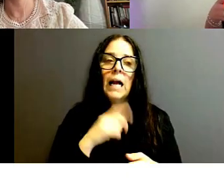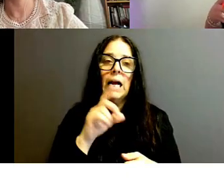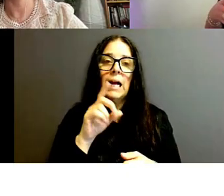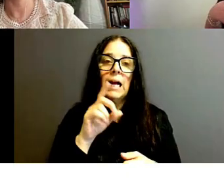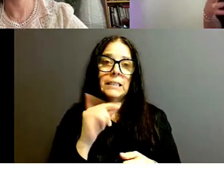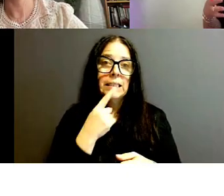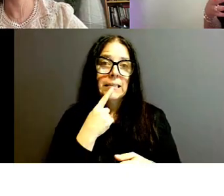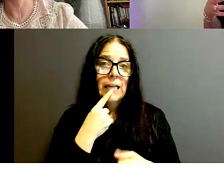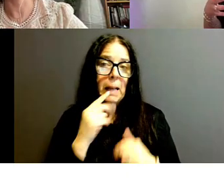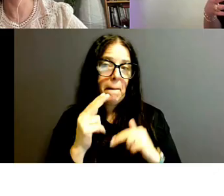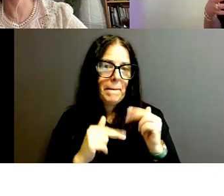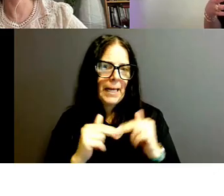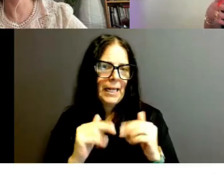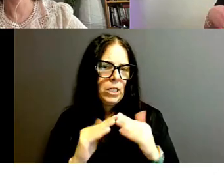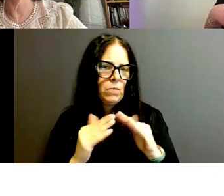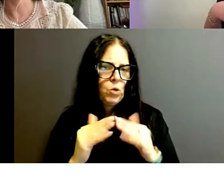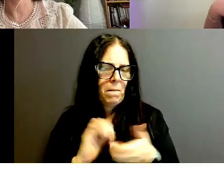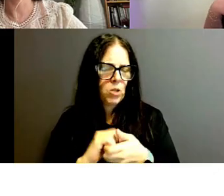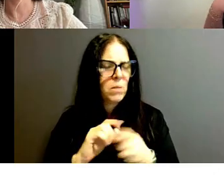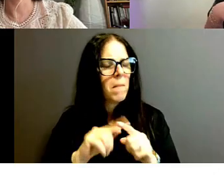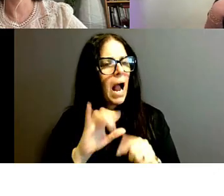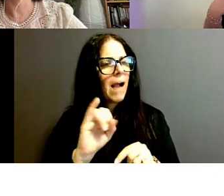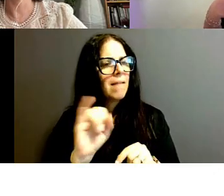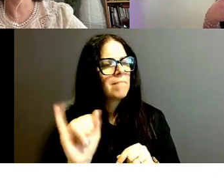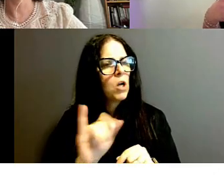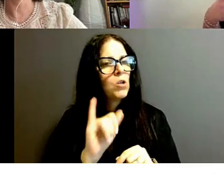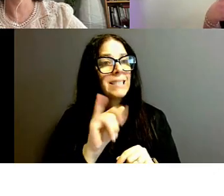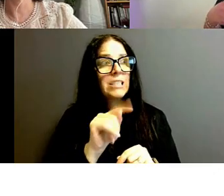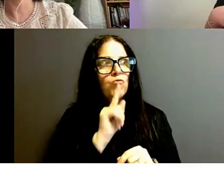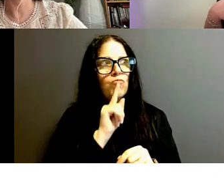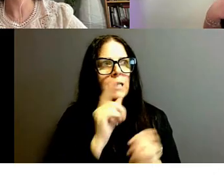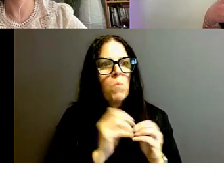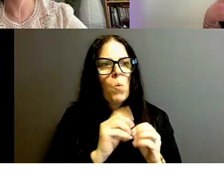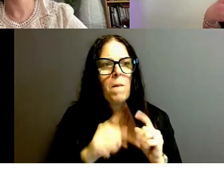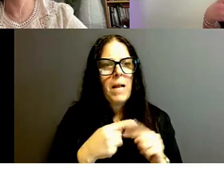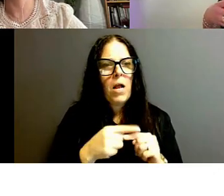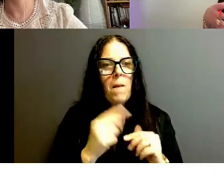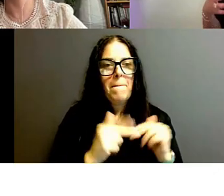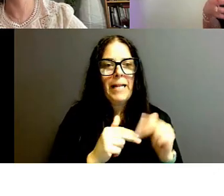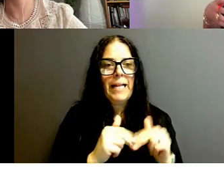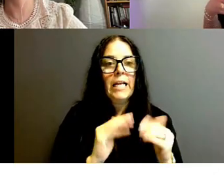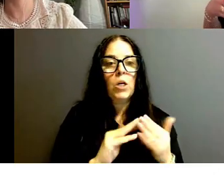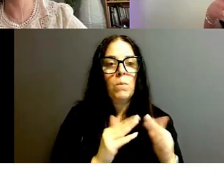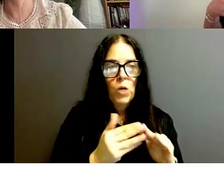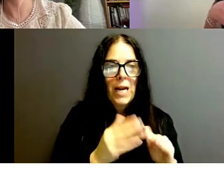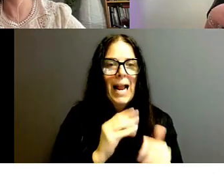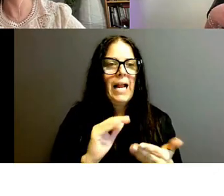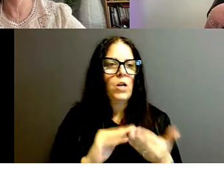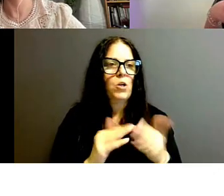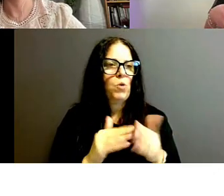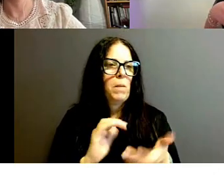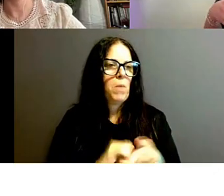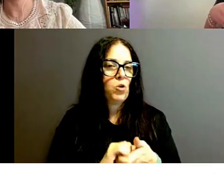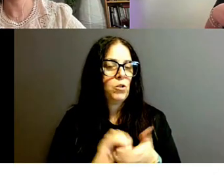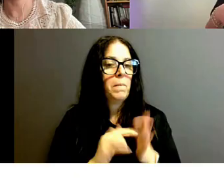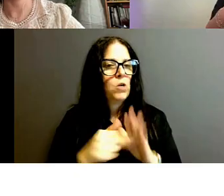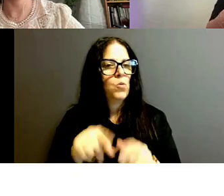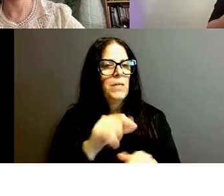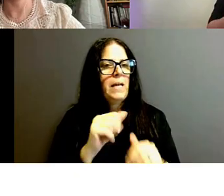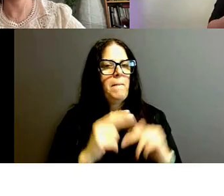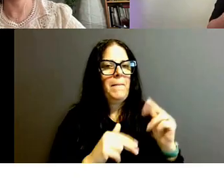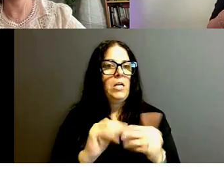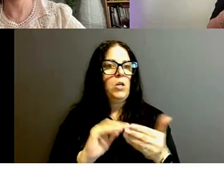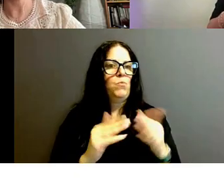community partnership, and then I realized it's more building community and community partnership because you're also building the community within your